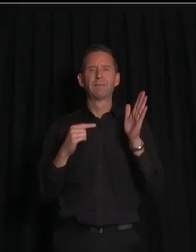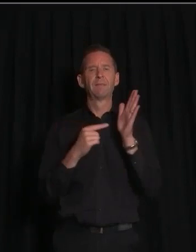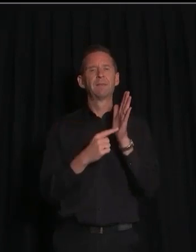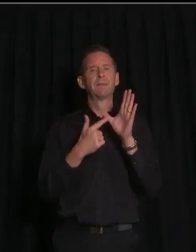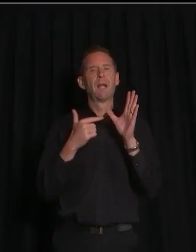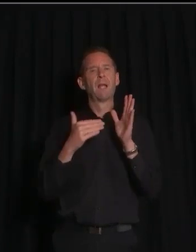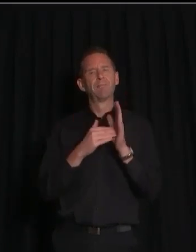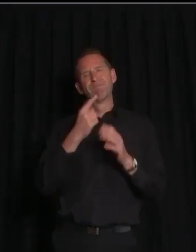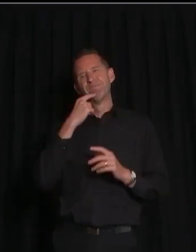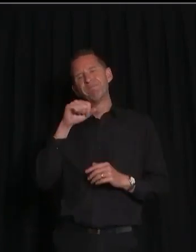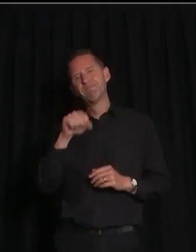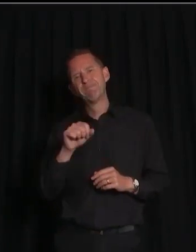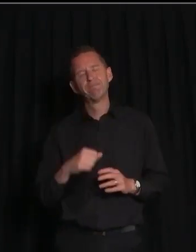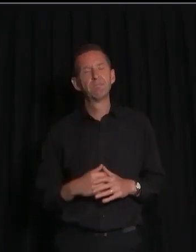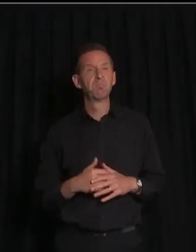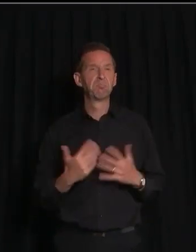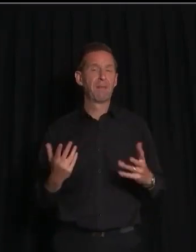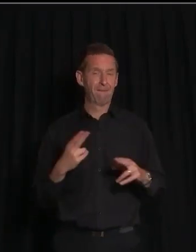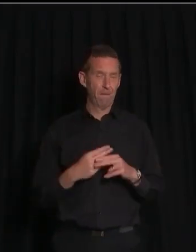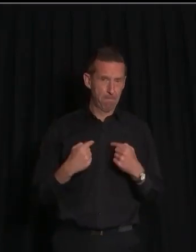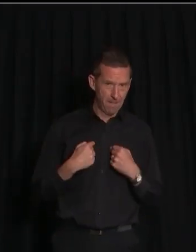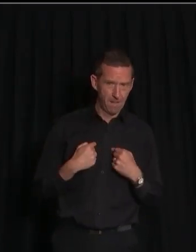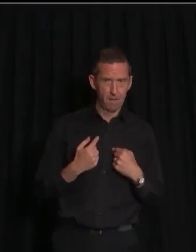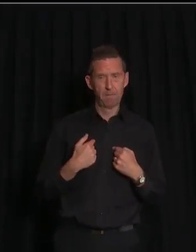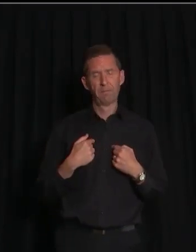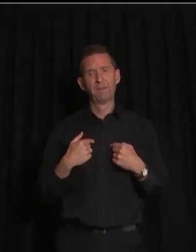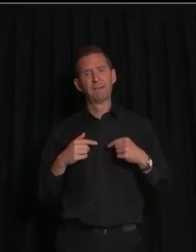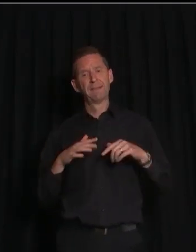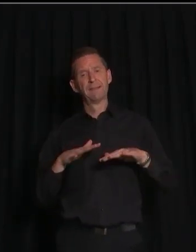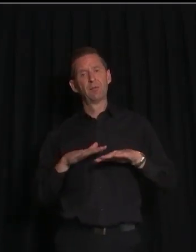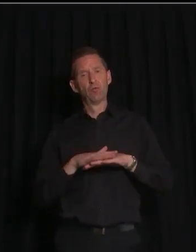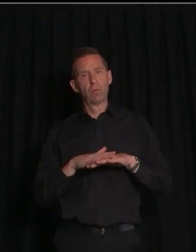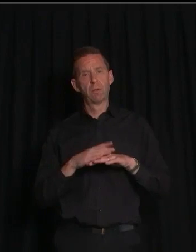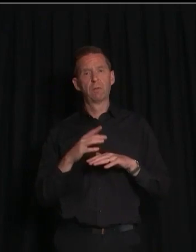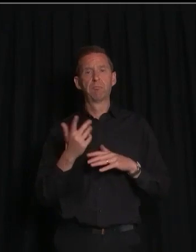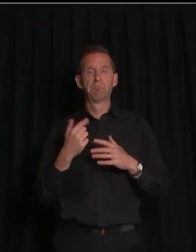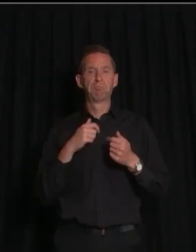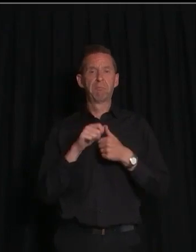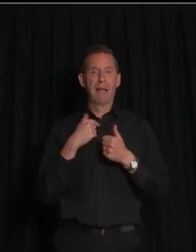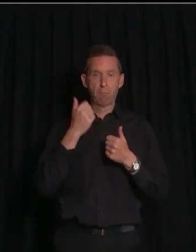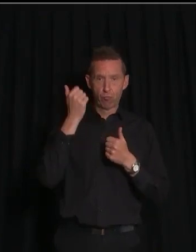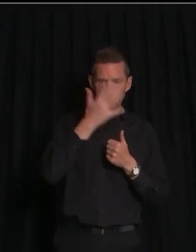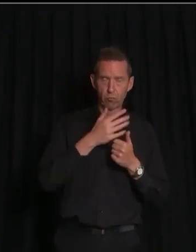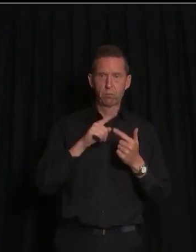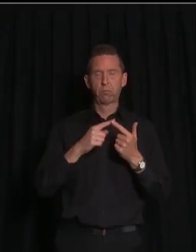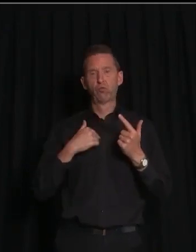I guess for me, my intersectionality sit with being Aboriginal as